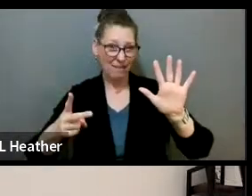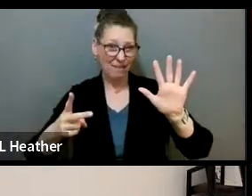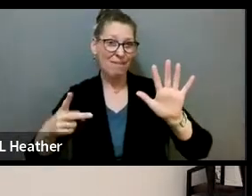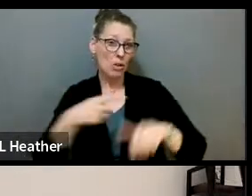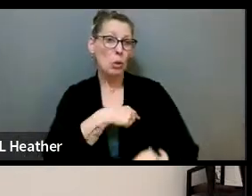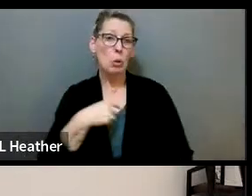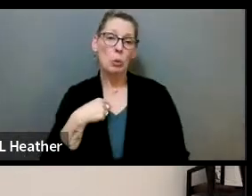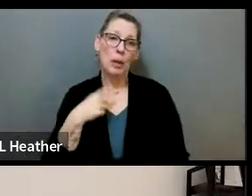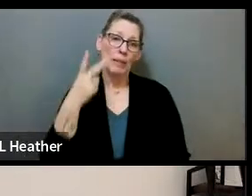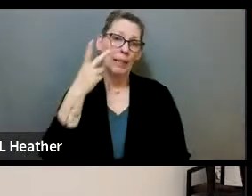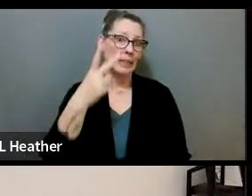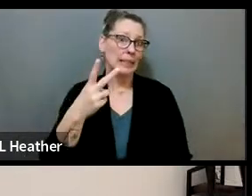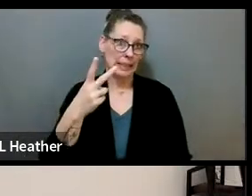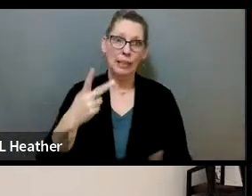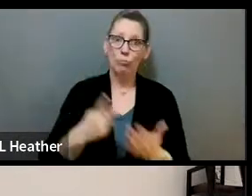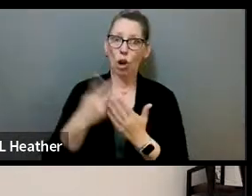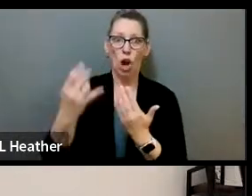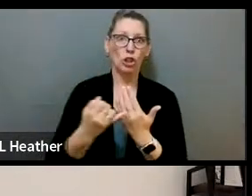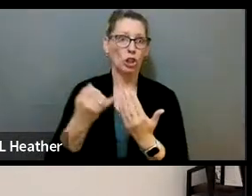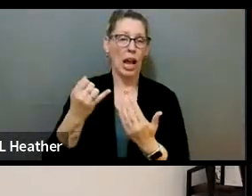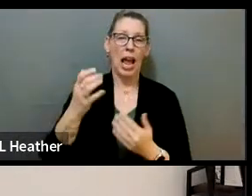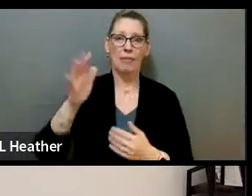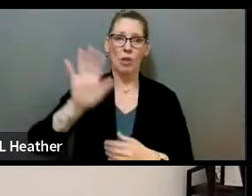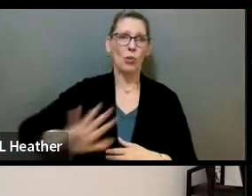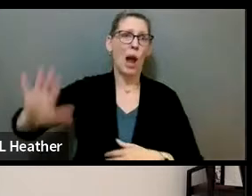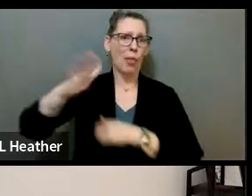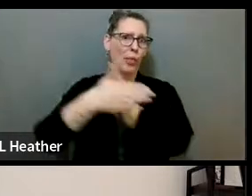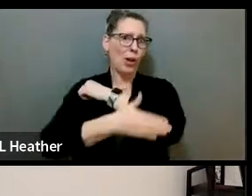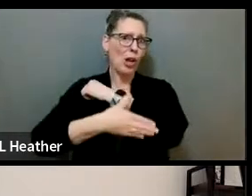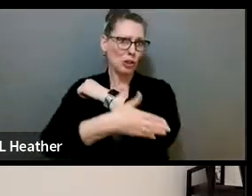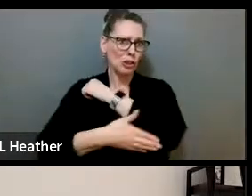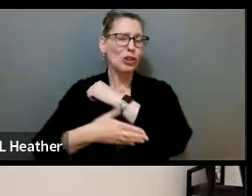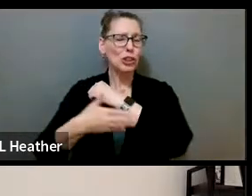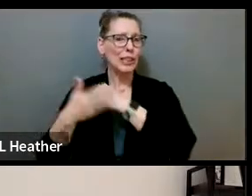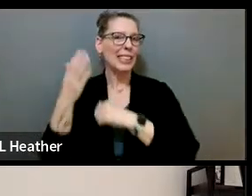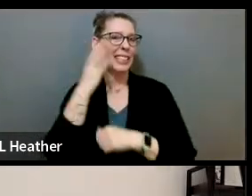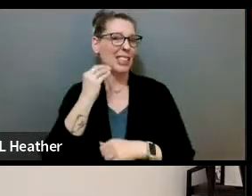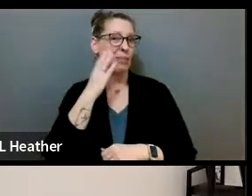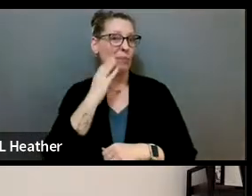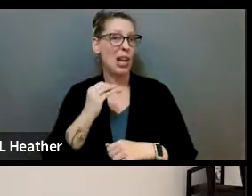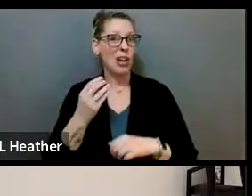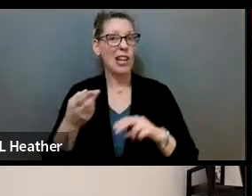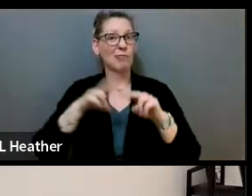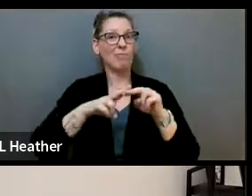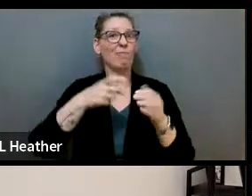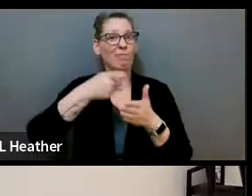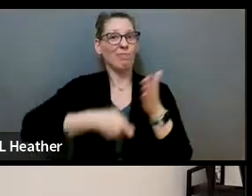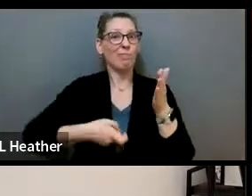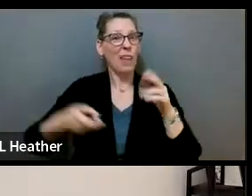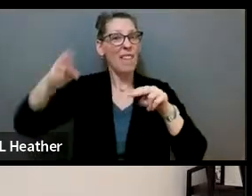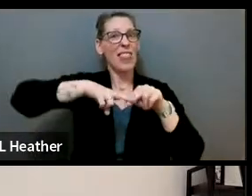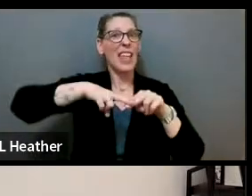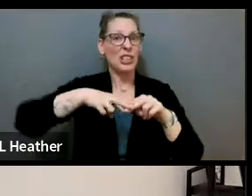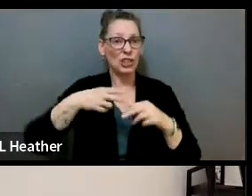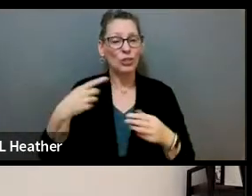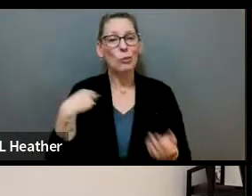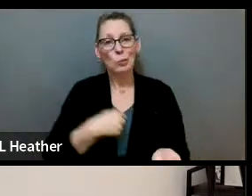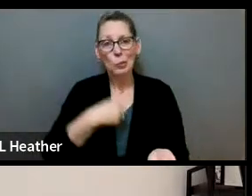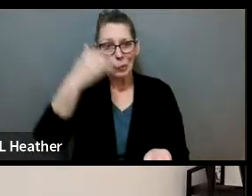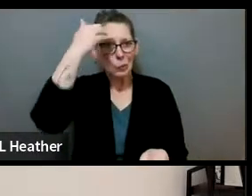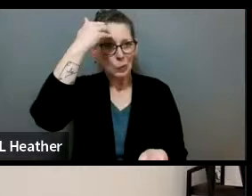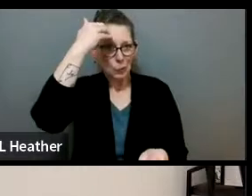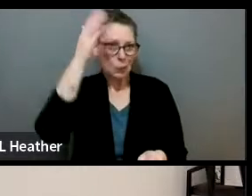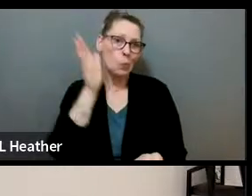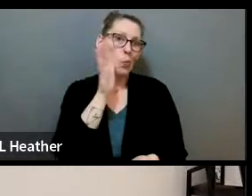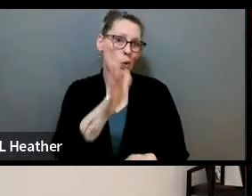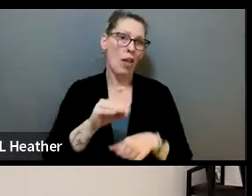seen projects around the country experience inflation. So we know that that's going to be a factor in